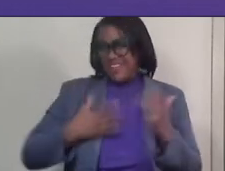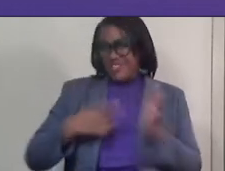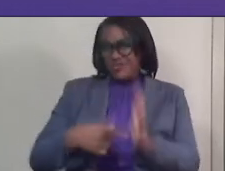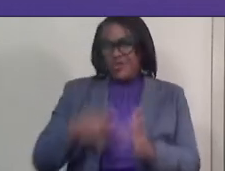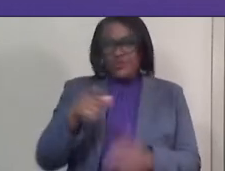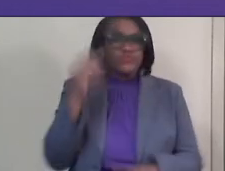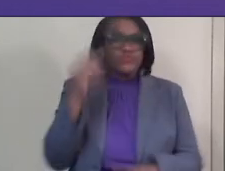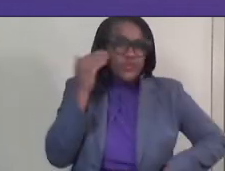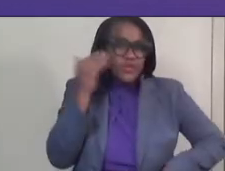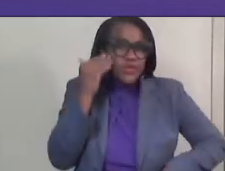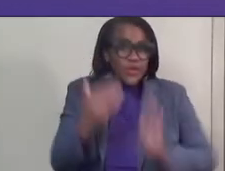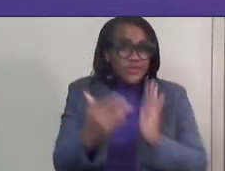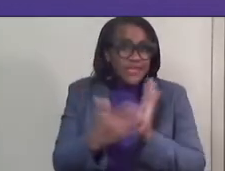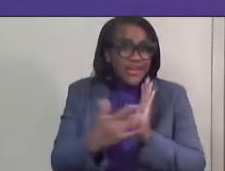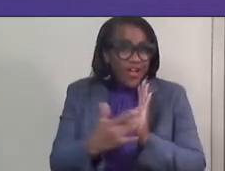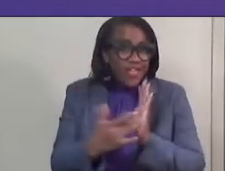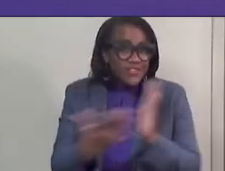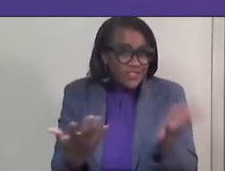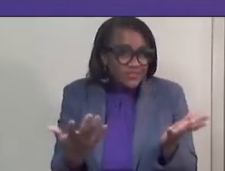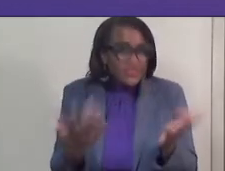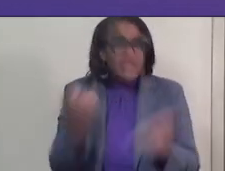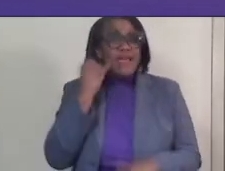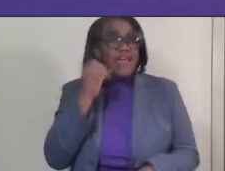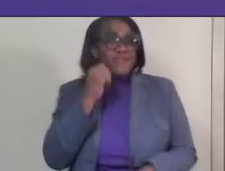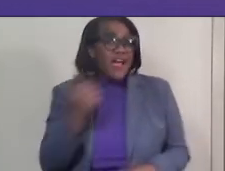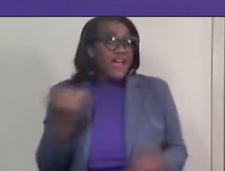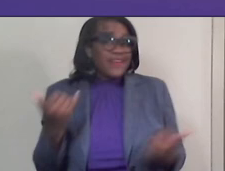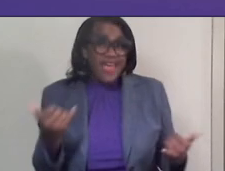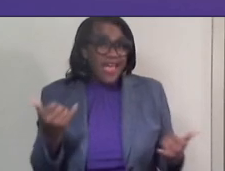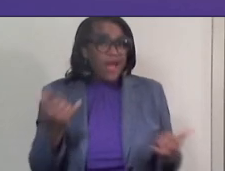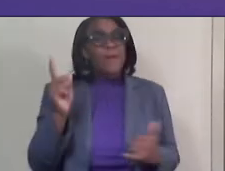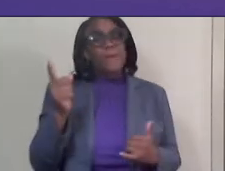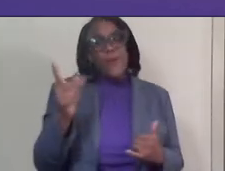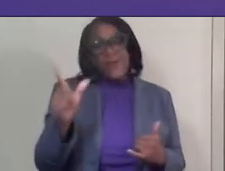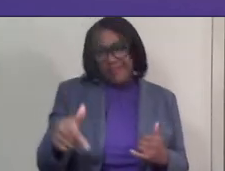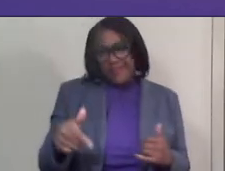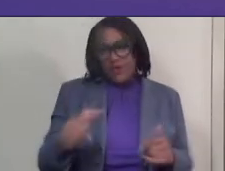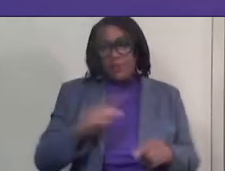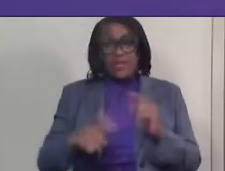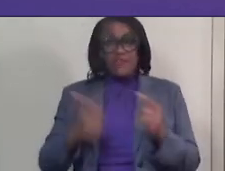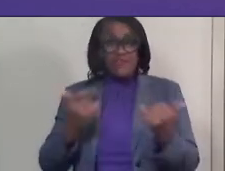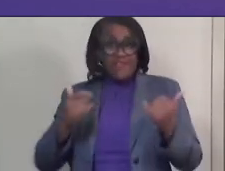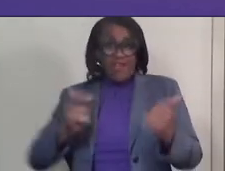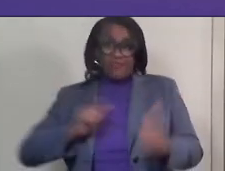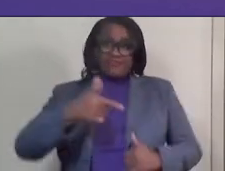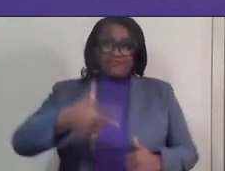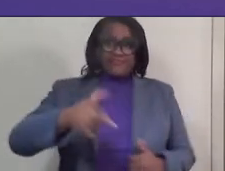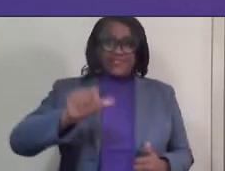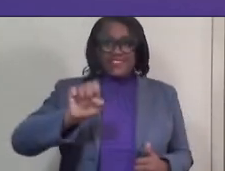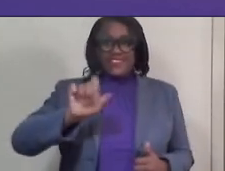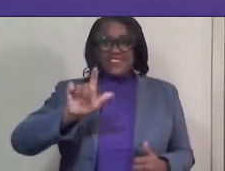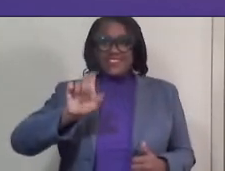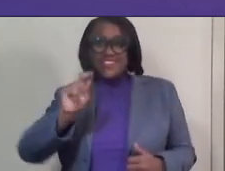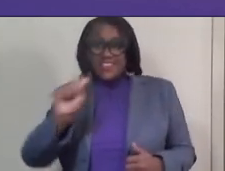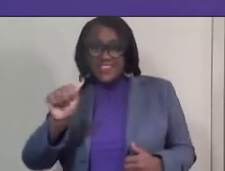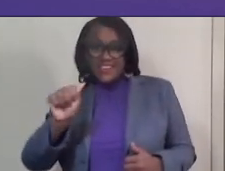so if not now, in just a moment. But I'm going to pass it back to Selina, and we'll move forward.